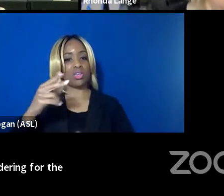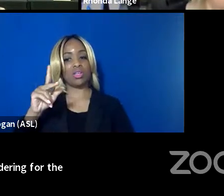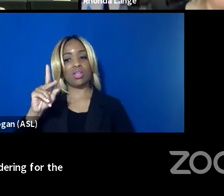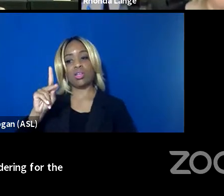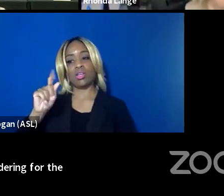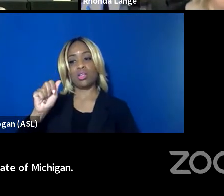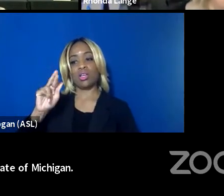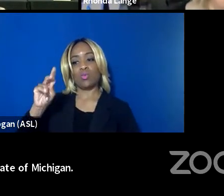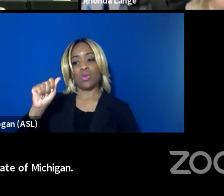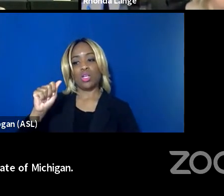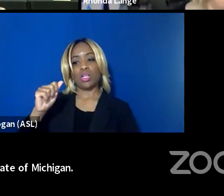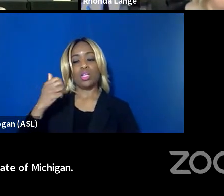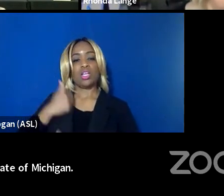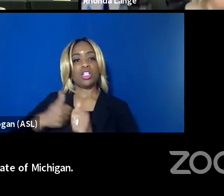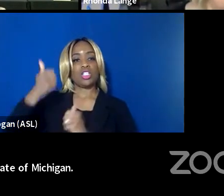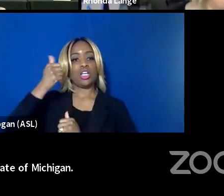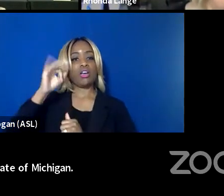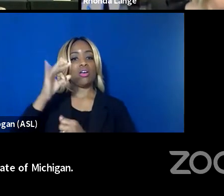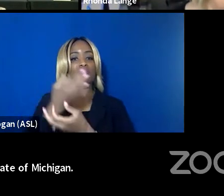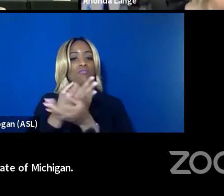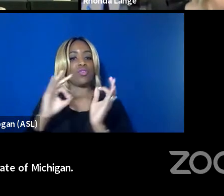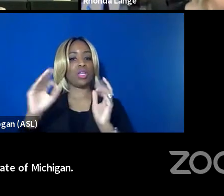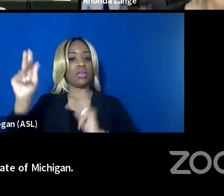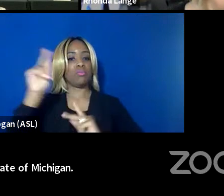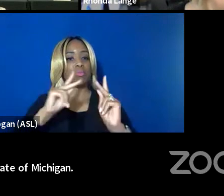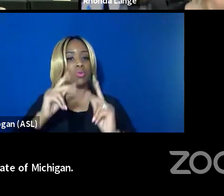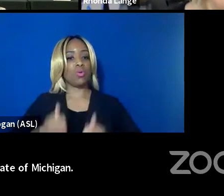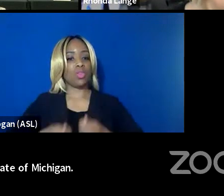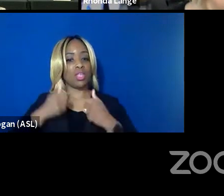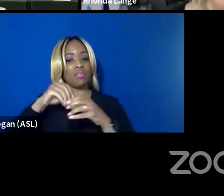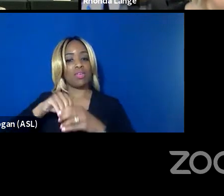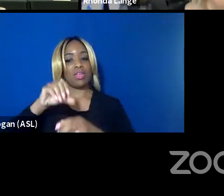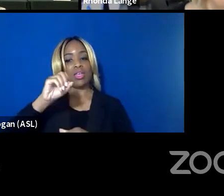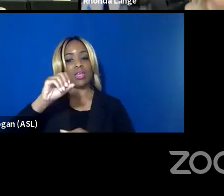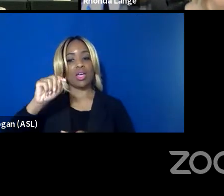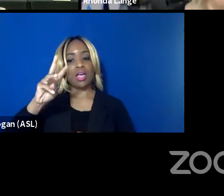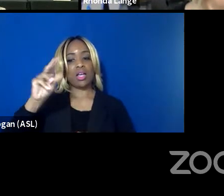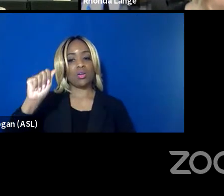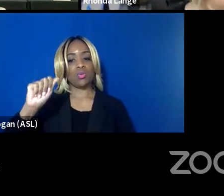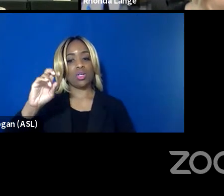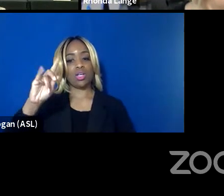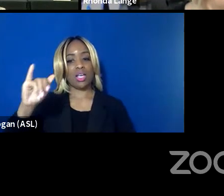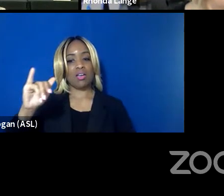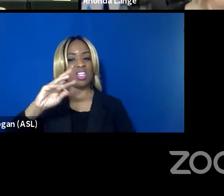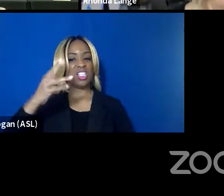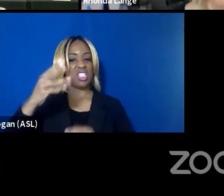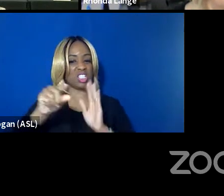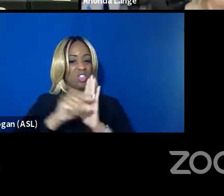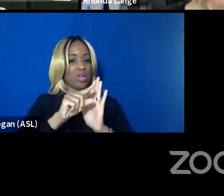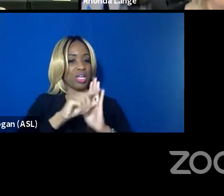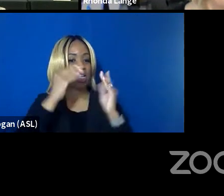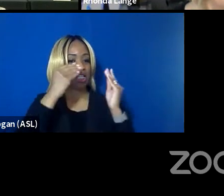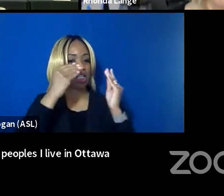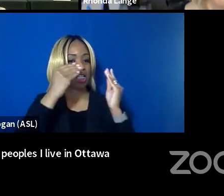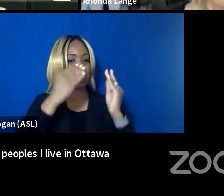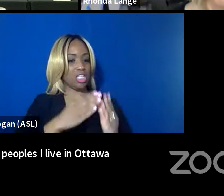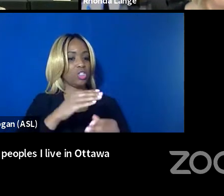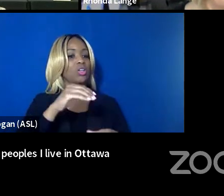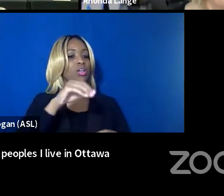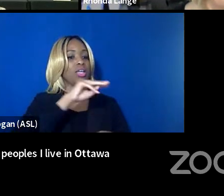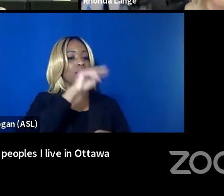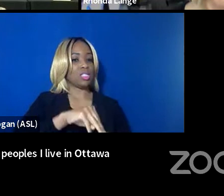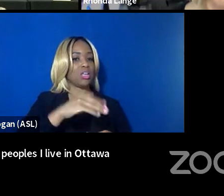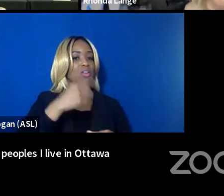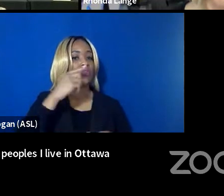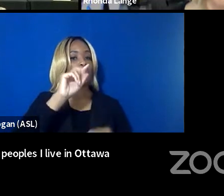I'm the chairwoman of the Freed Peoples. I live in Ottawa County, but I'm a sixth grade teacher here in Muskegon at a Title I low